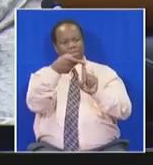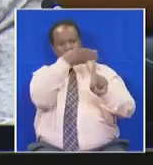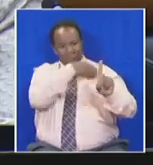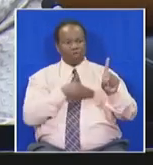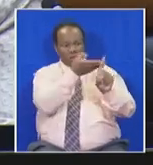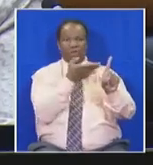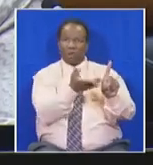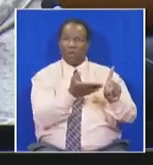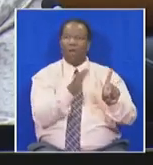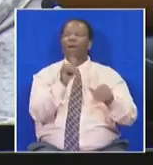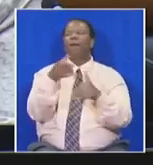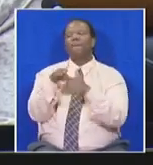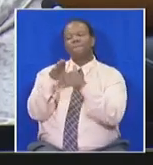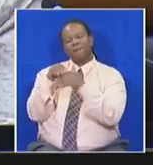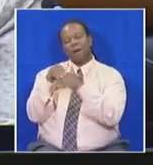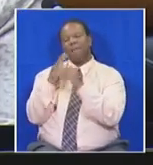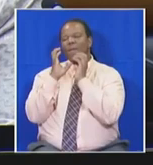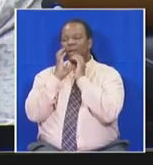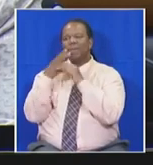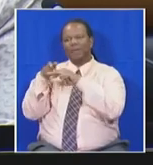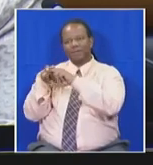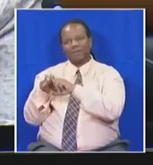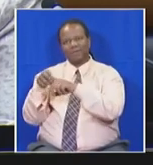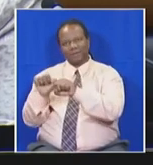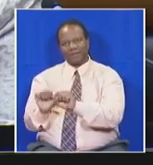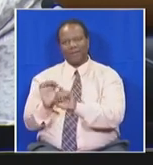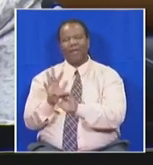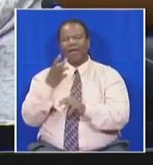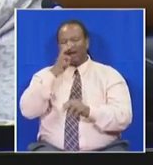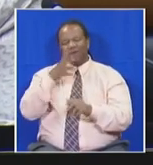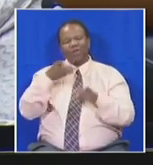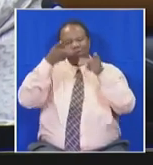your order. seat. Honorable members, allow us to rule on this matter.